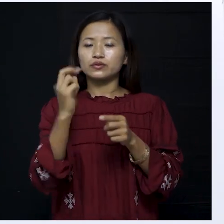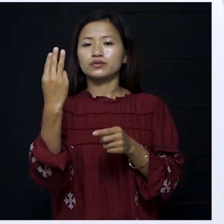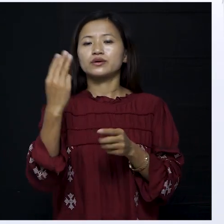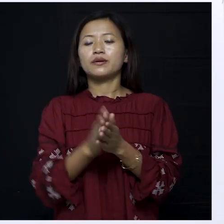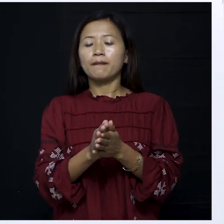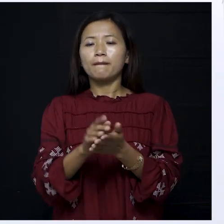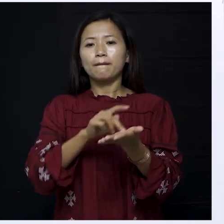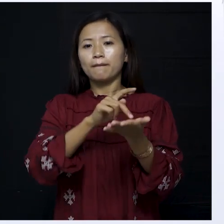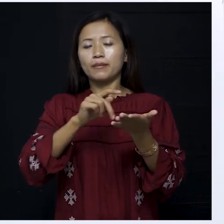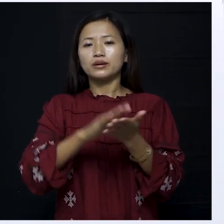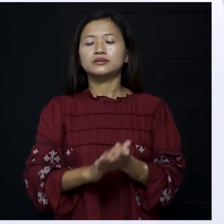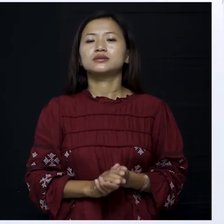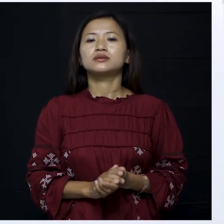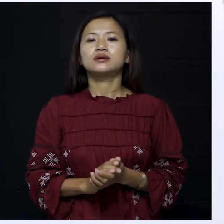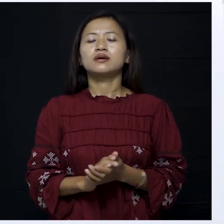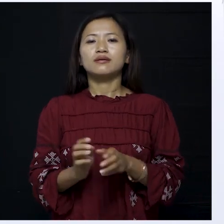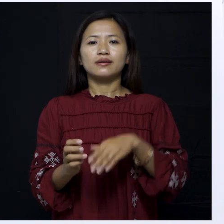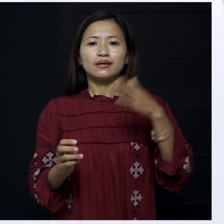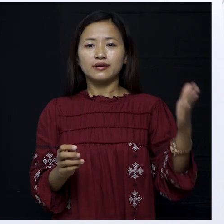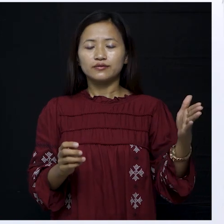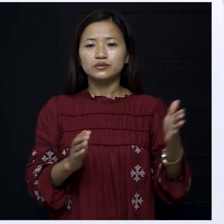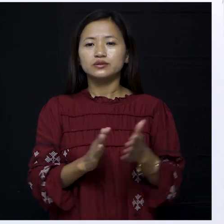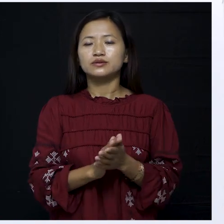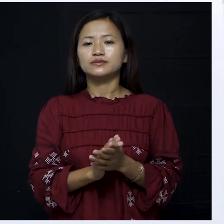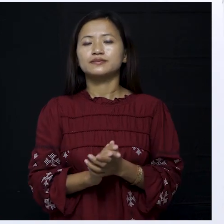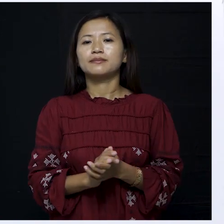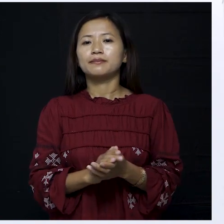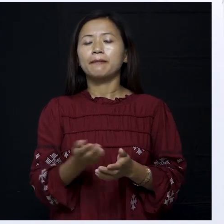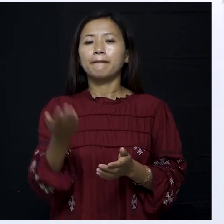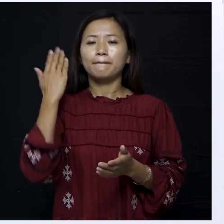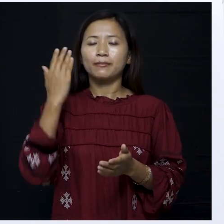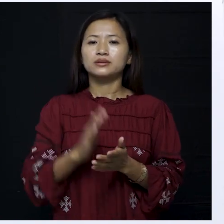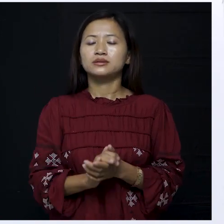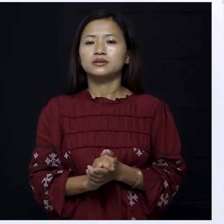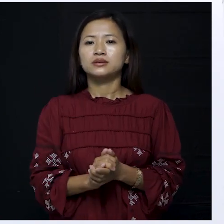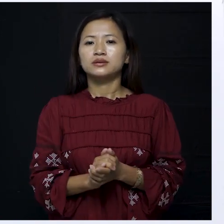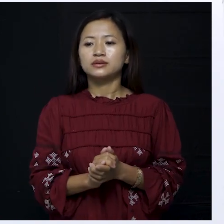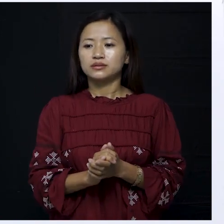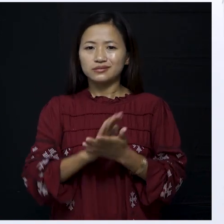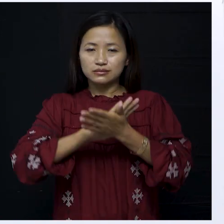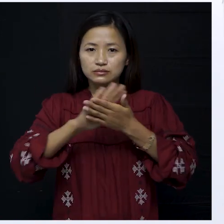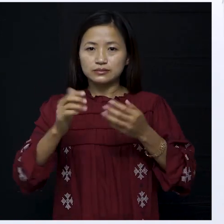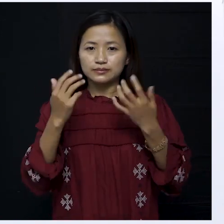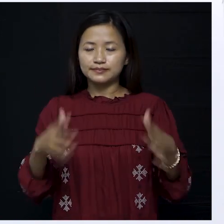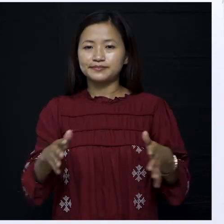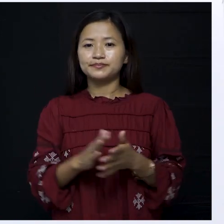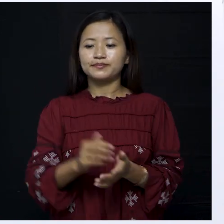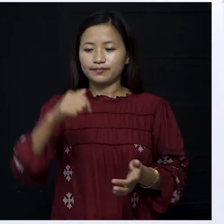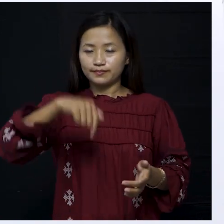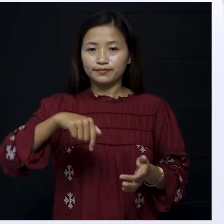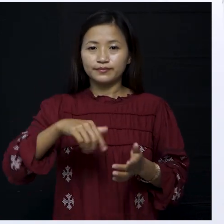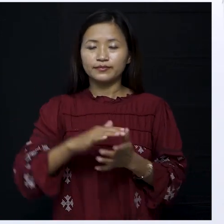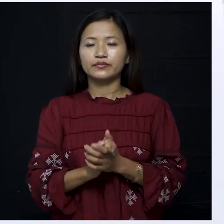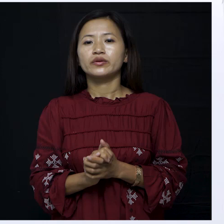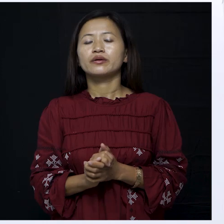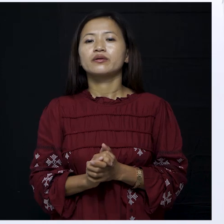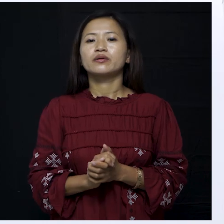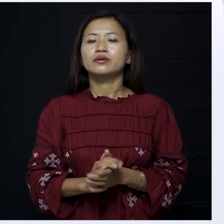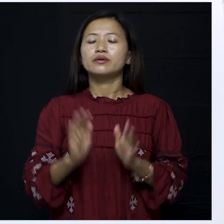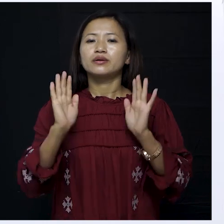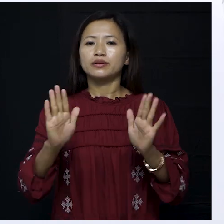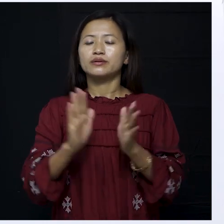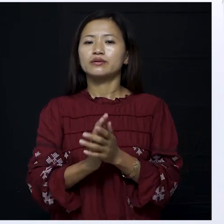On the left-hand side, you have past for occurred events, which are actions which are completed. In the present, you have it in